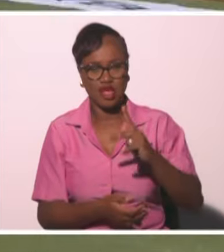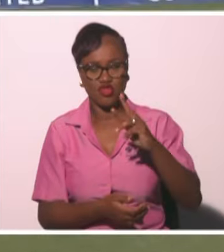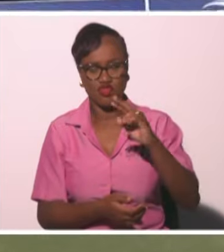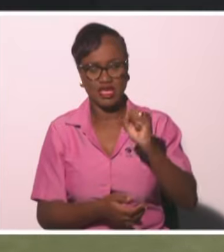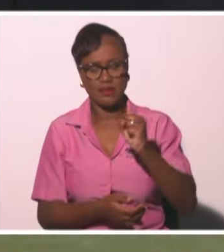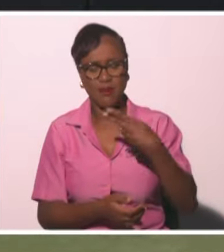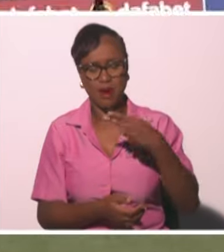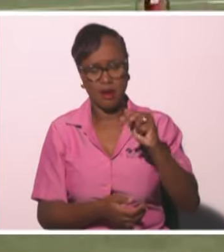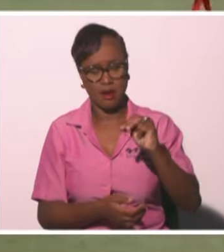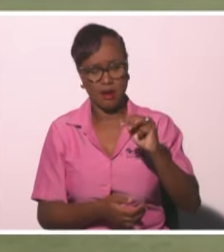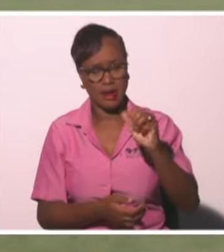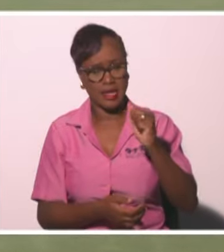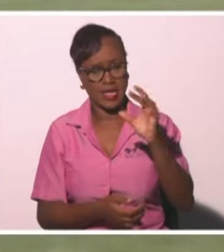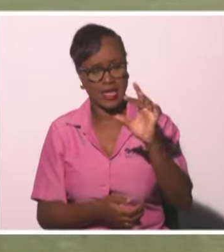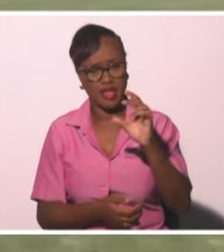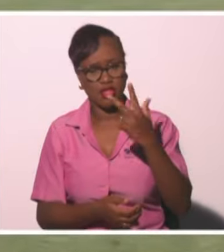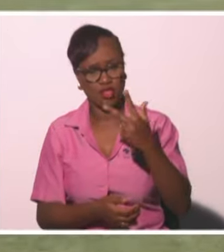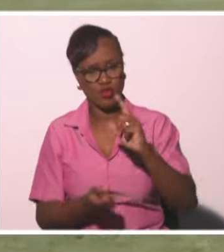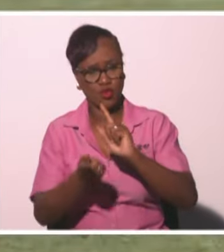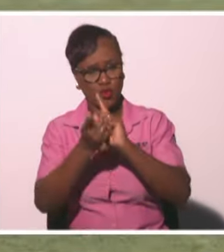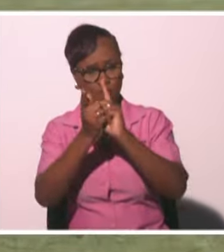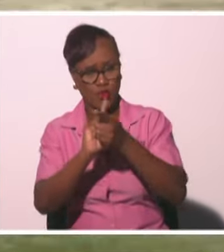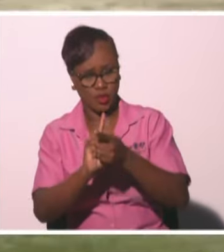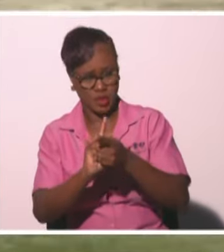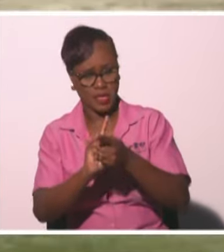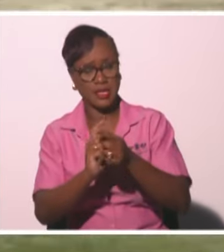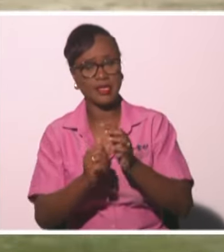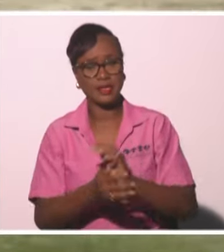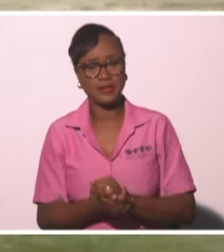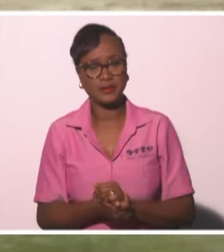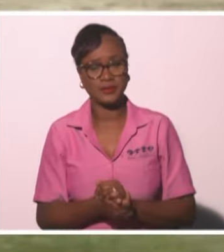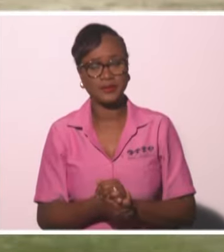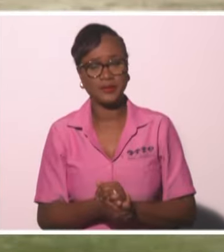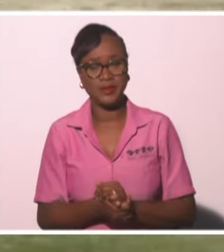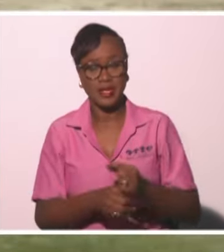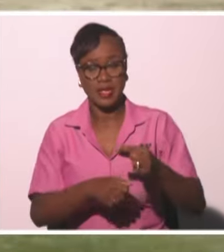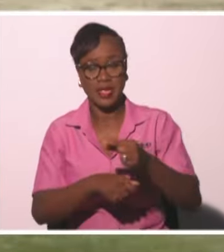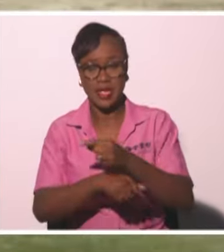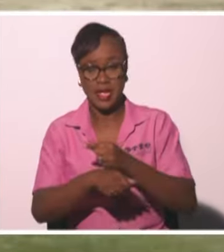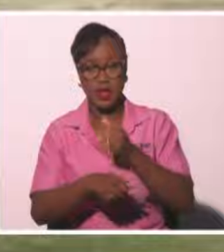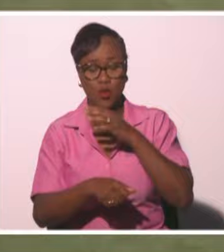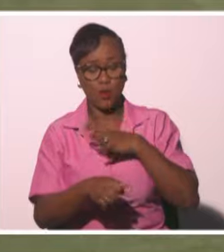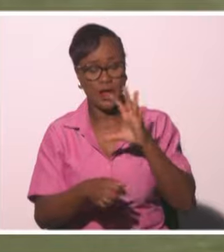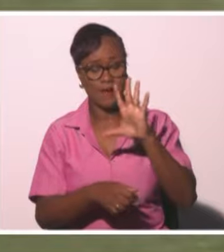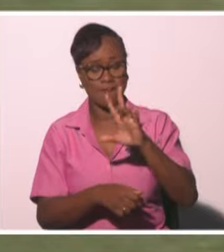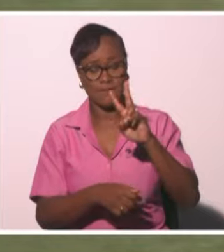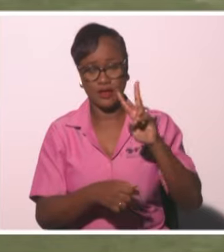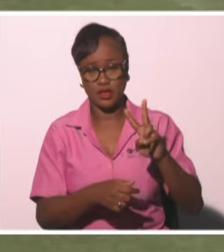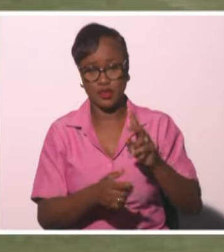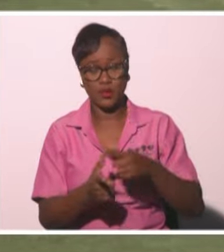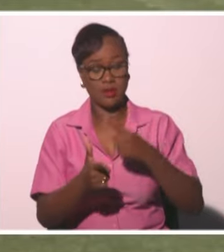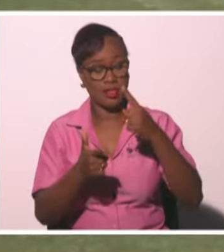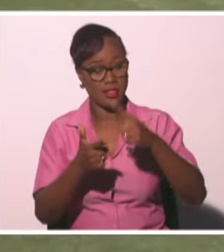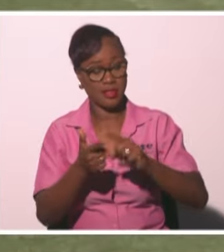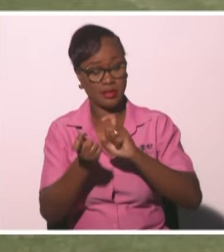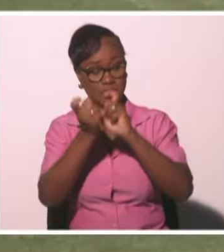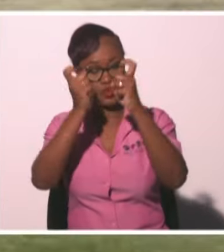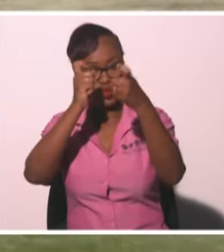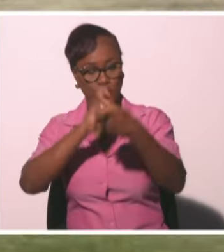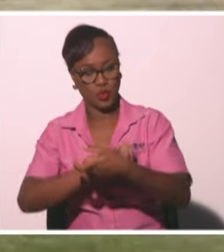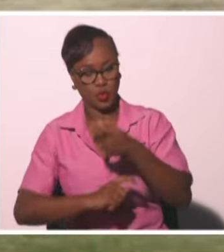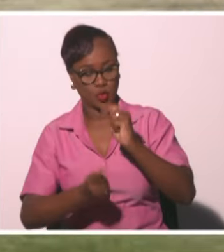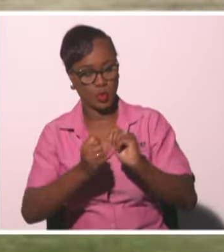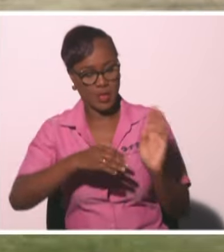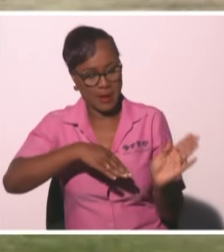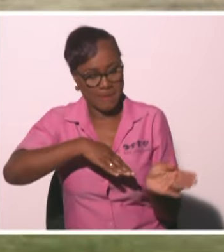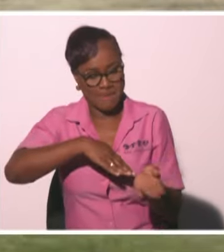for 26 runs, with Shemaine Campbell top scoring for Guyana with 52. When TNT had their turn at the crease, their